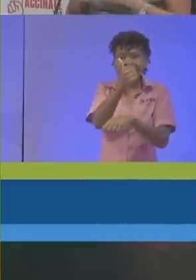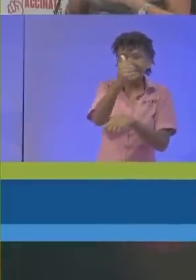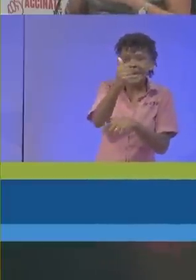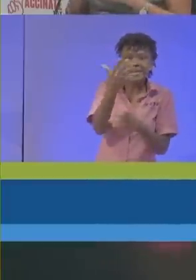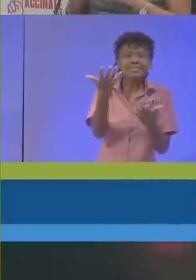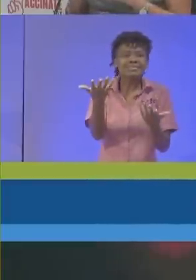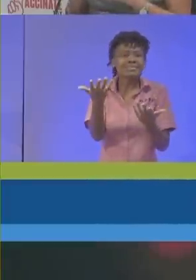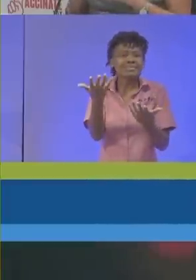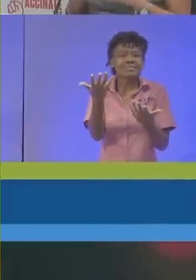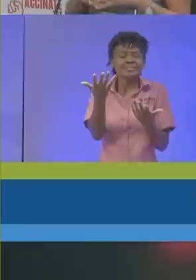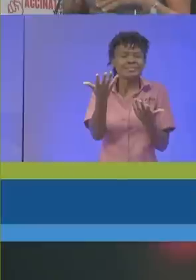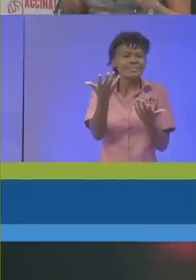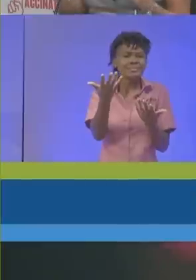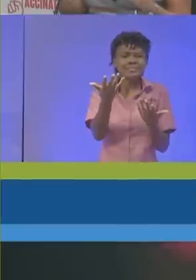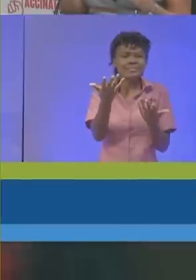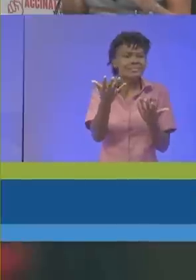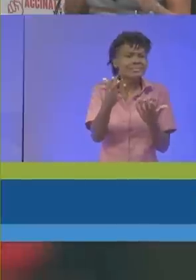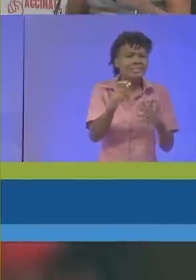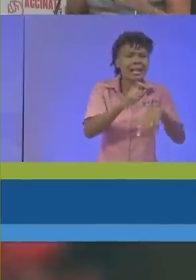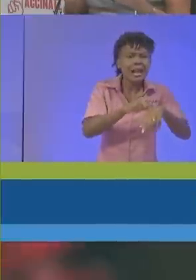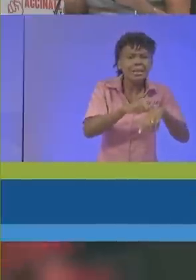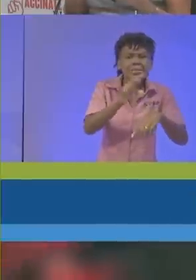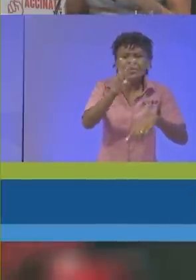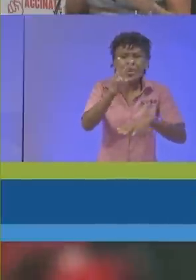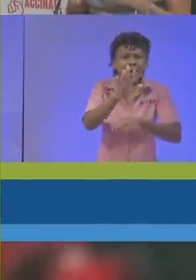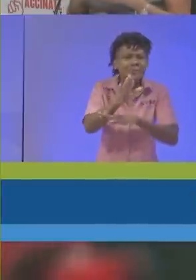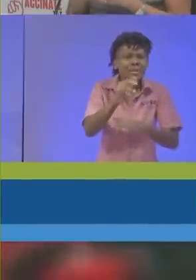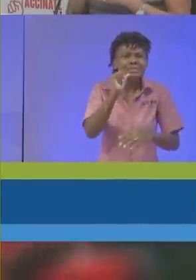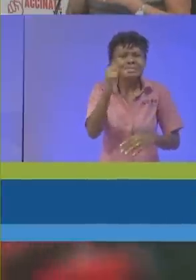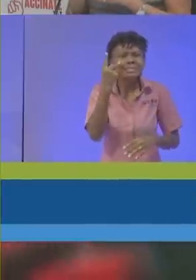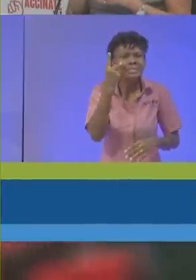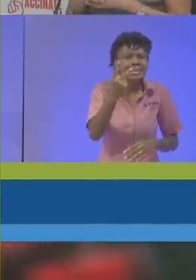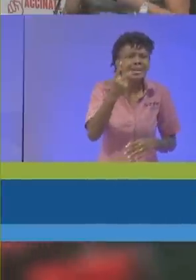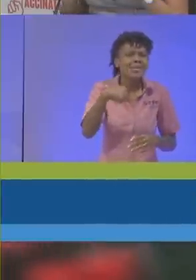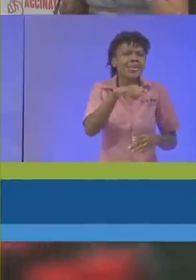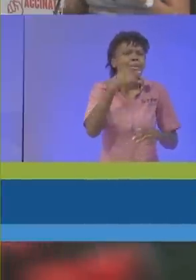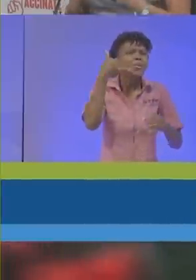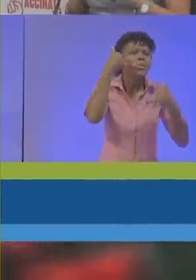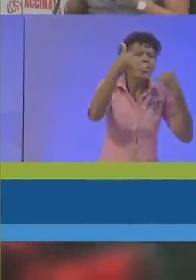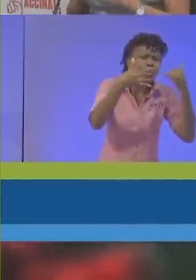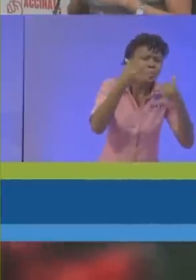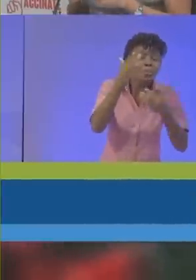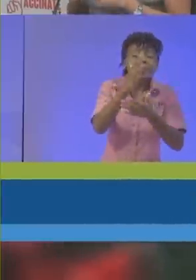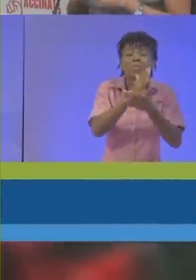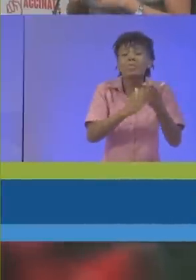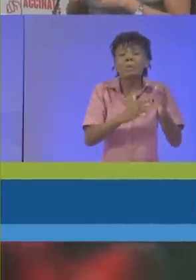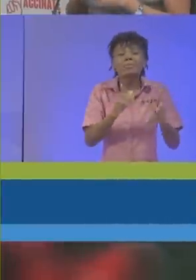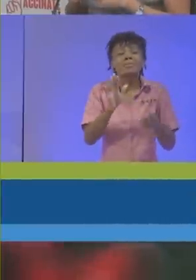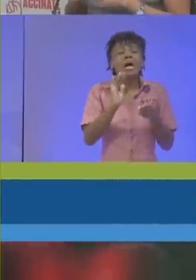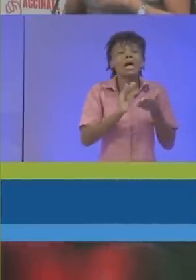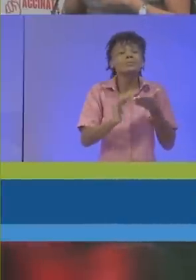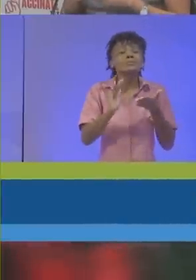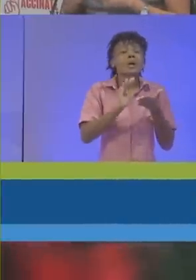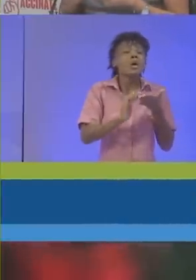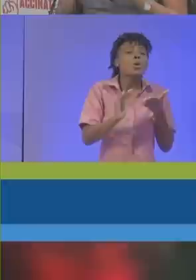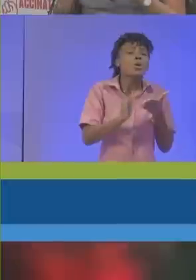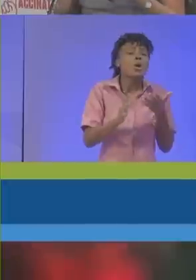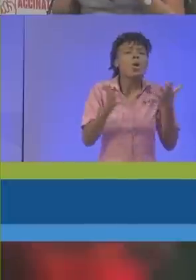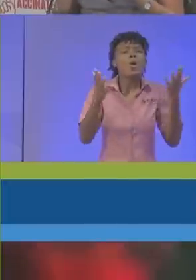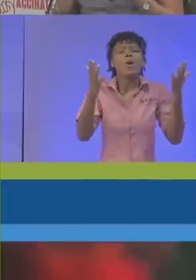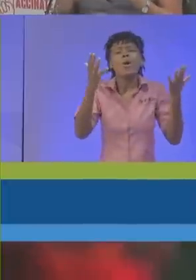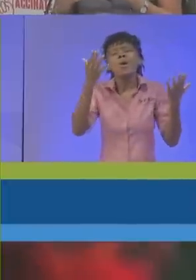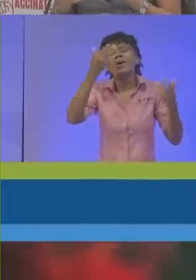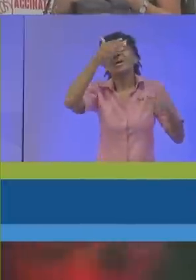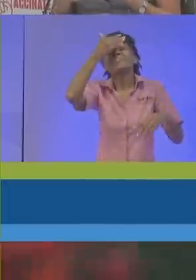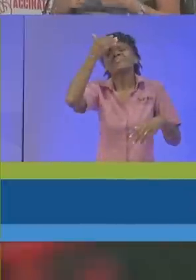forgot. Can we reschedule? We go ahead and we facilitate that. When all that fails, we are also